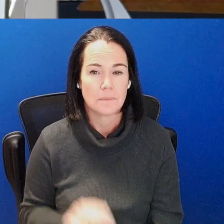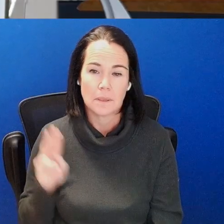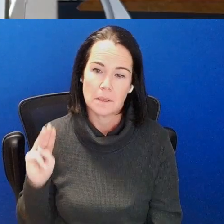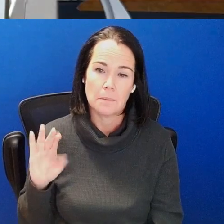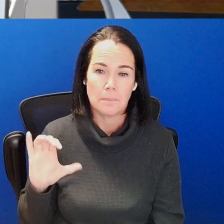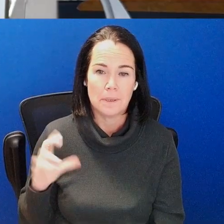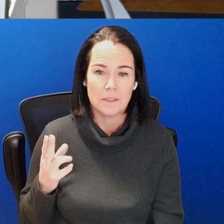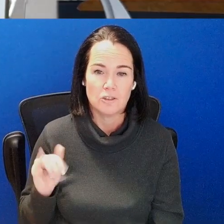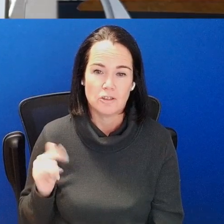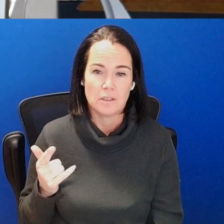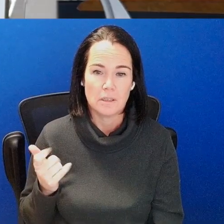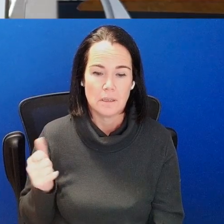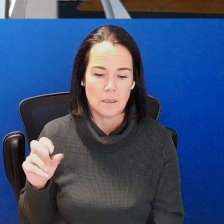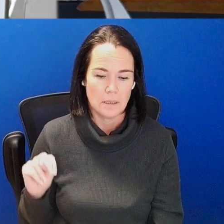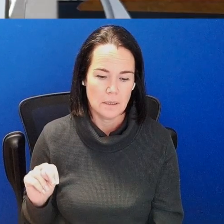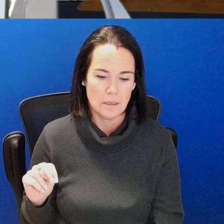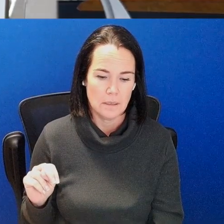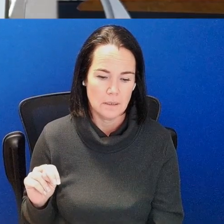Michigan